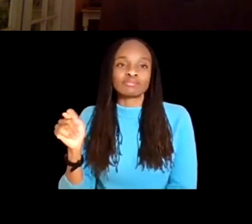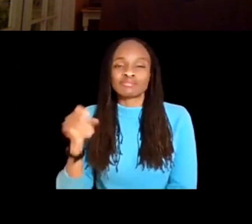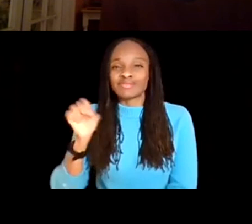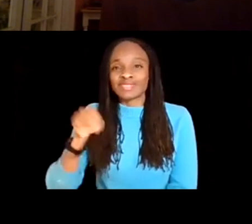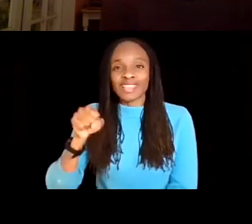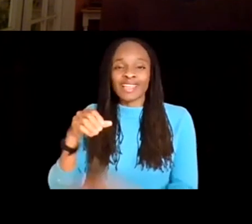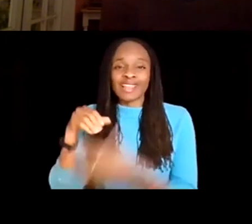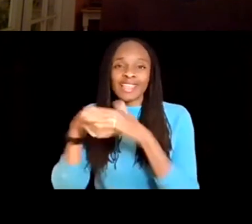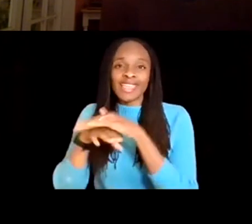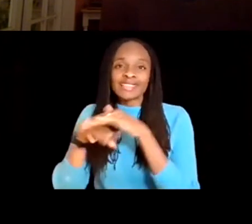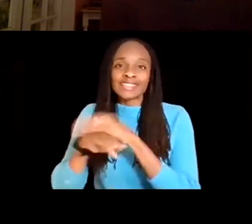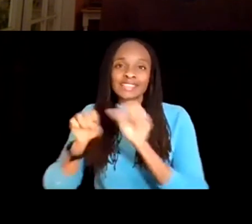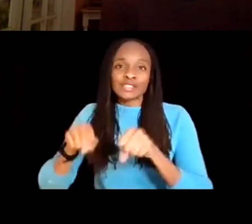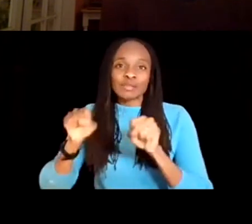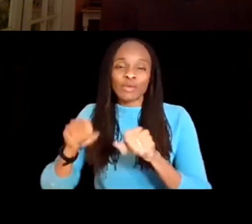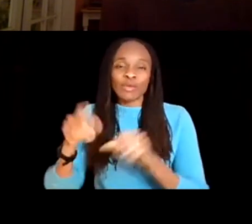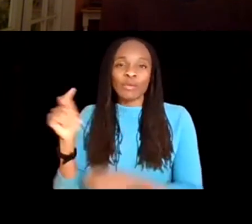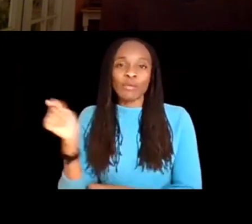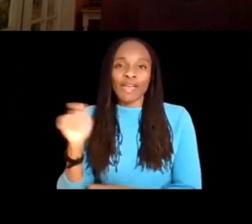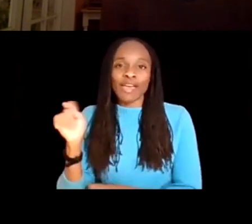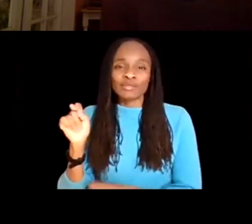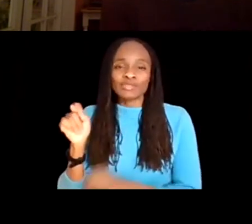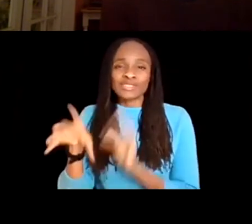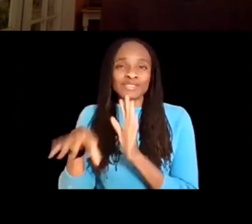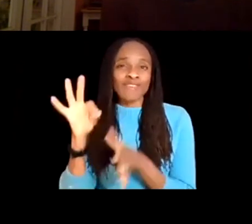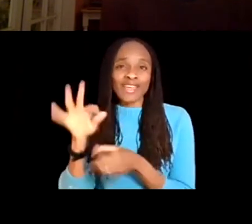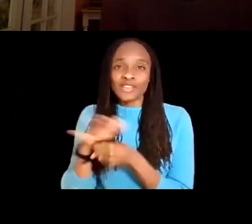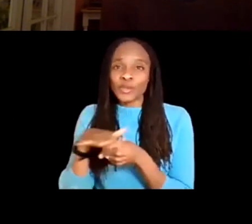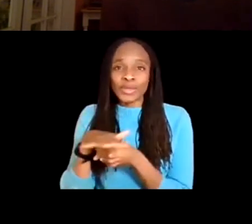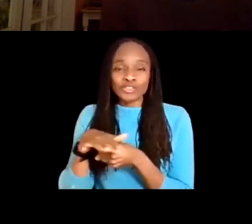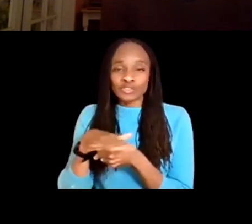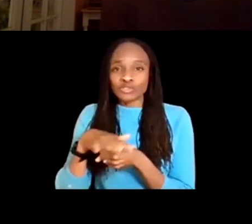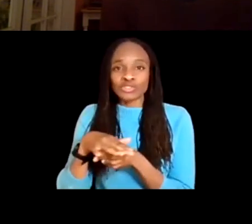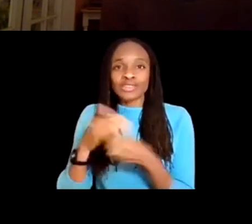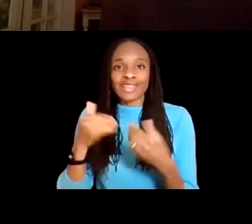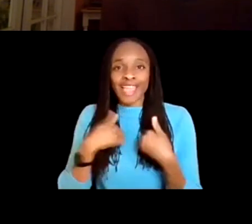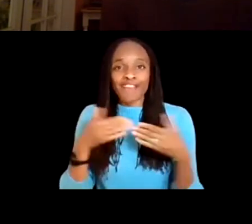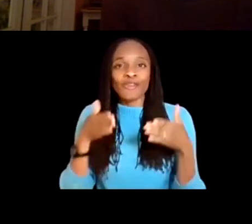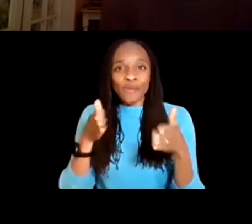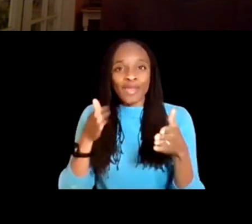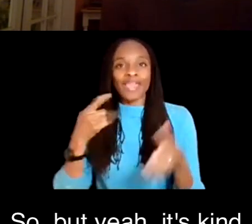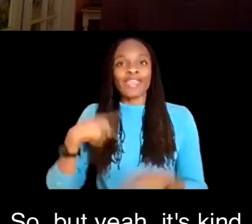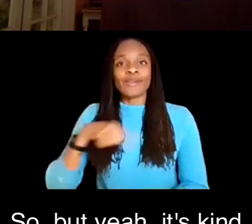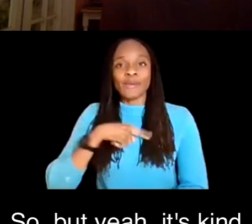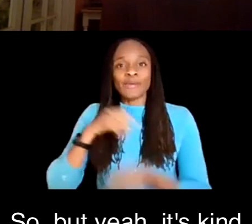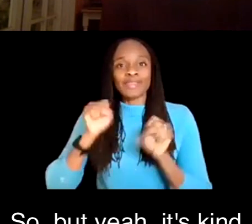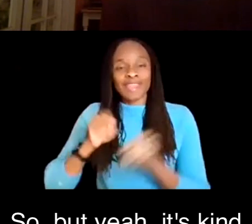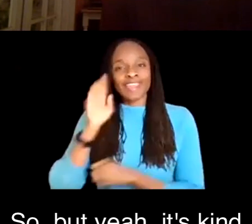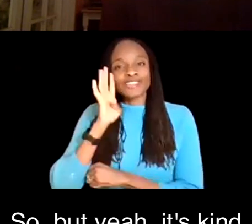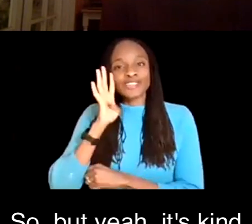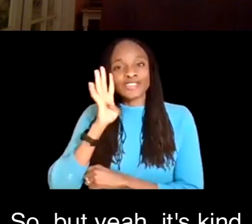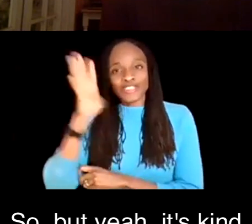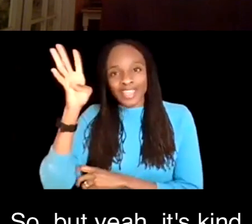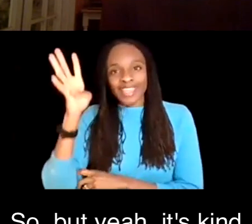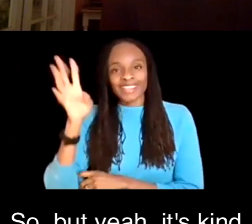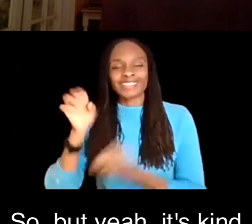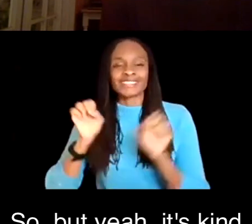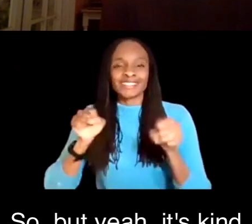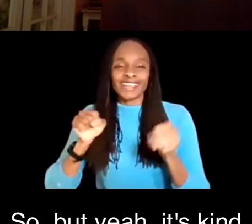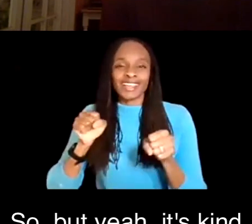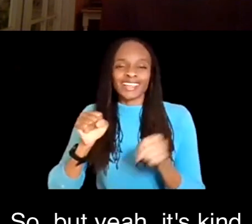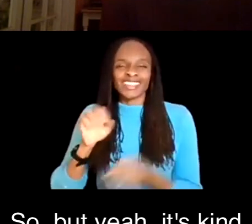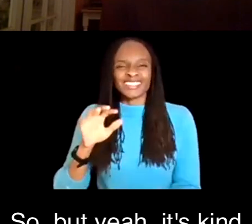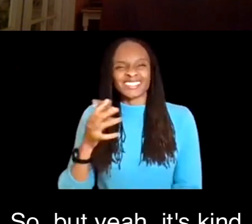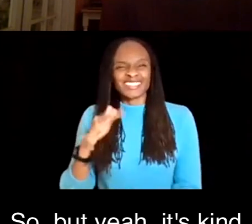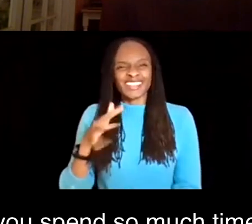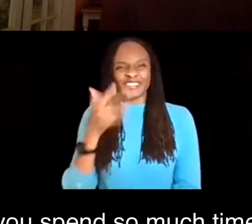accessible bathroom. Just find a location around there. Like there's a way that we can create. So, but yeah, it's kind of funny to